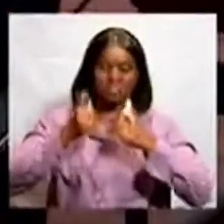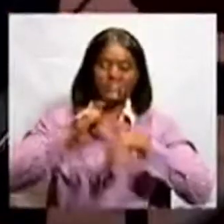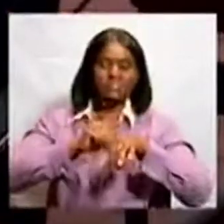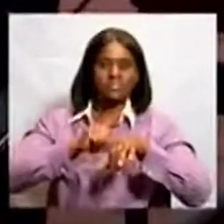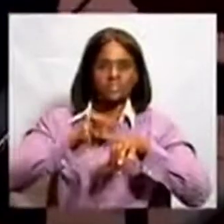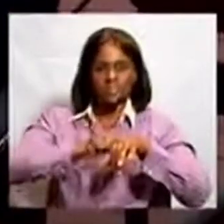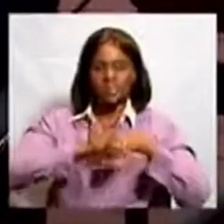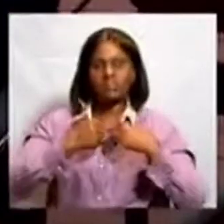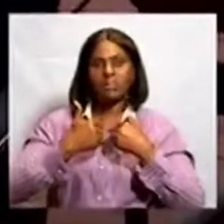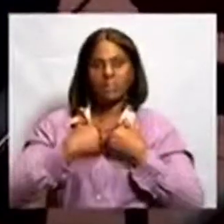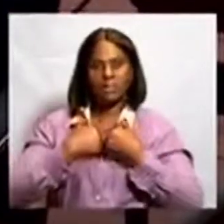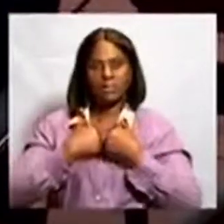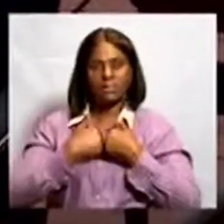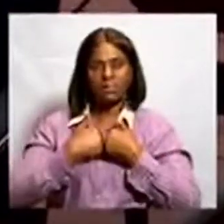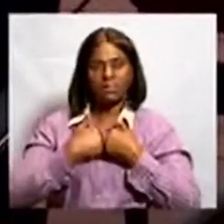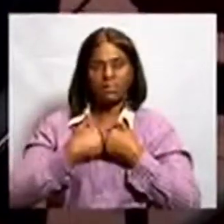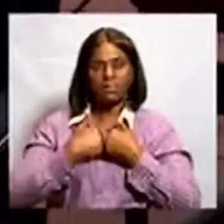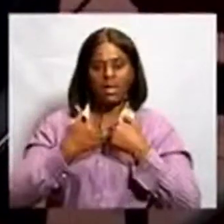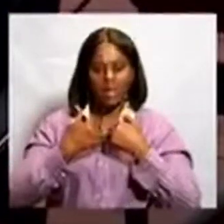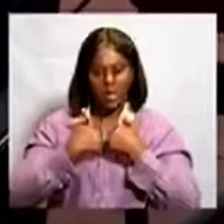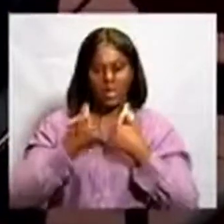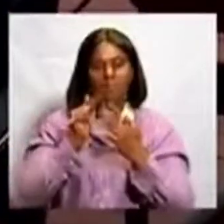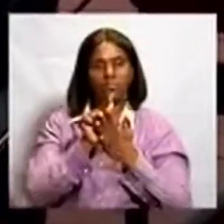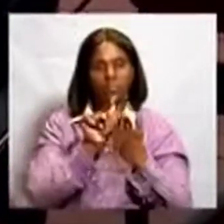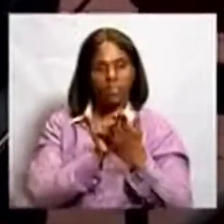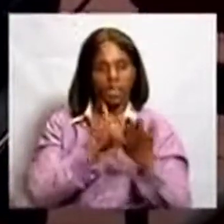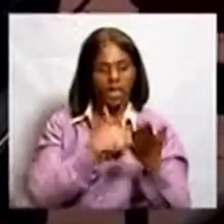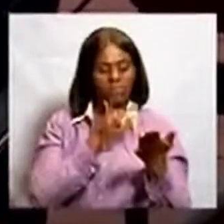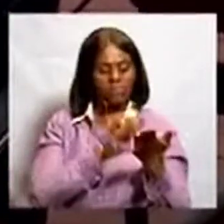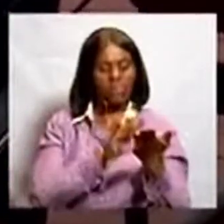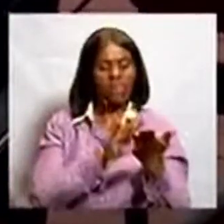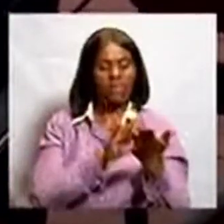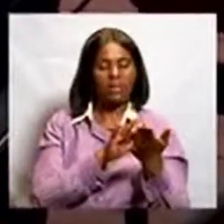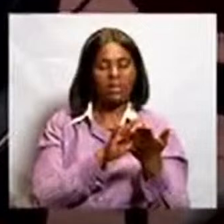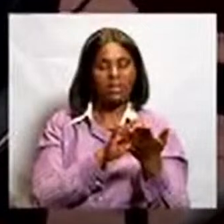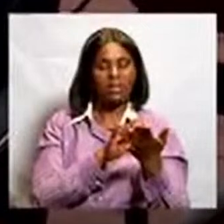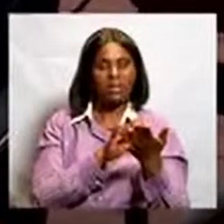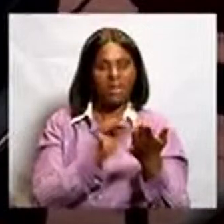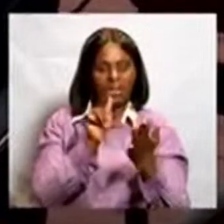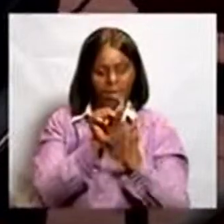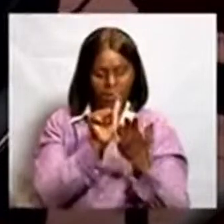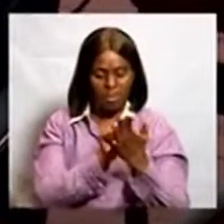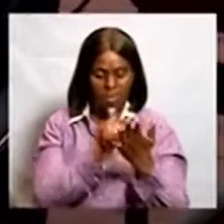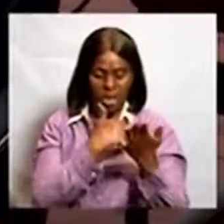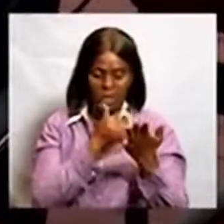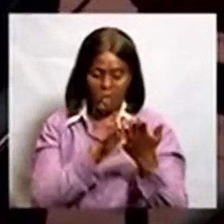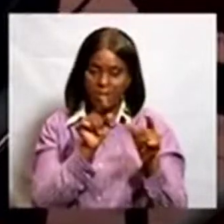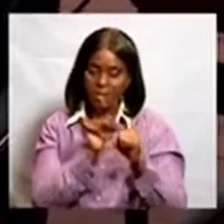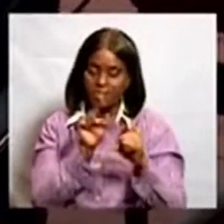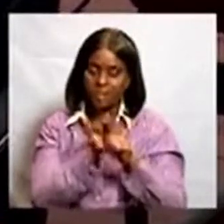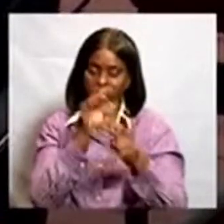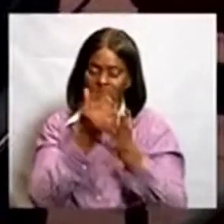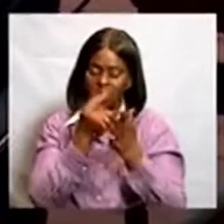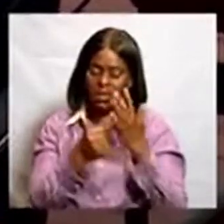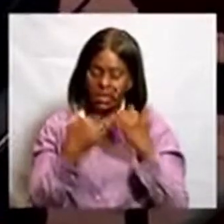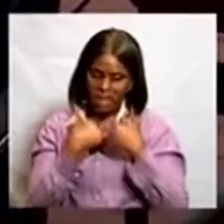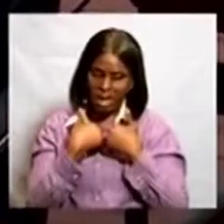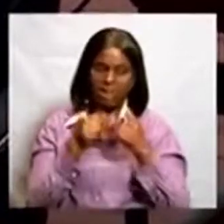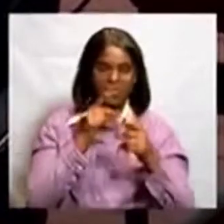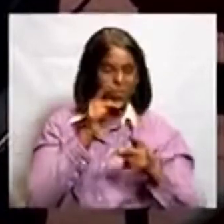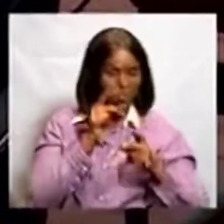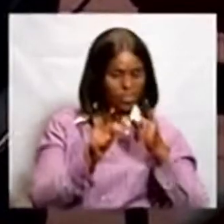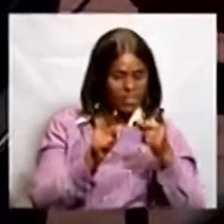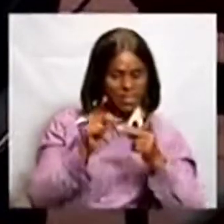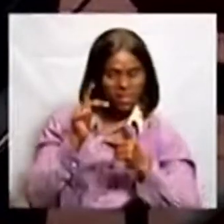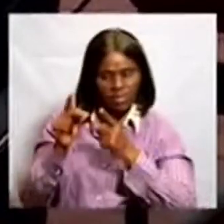we have the current act, and the current act is going through this process, and that's why